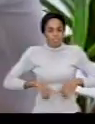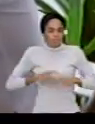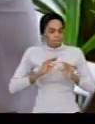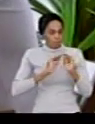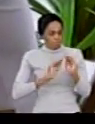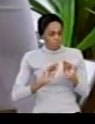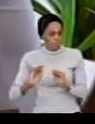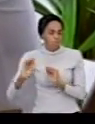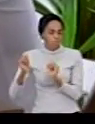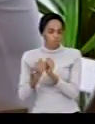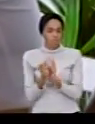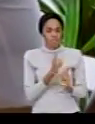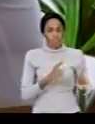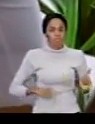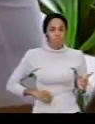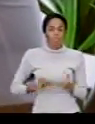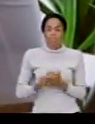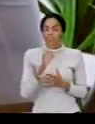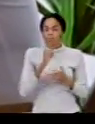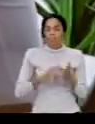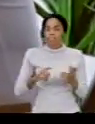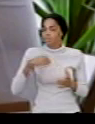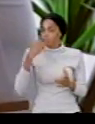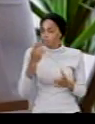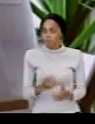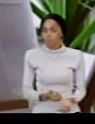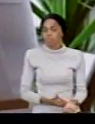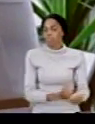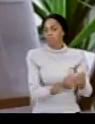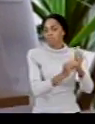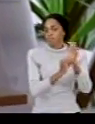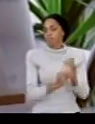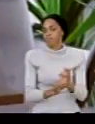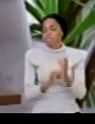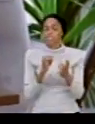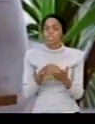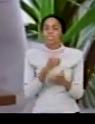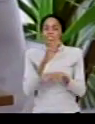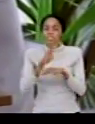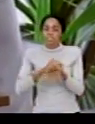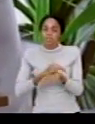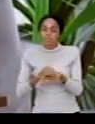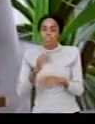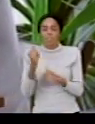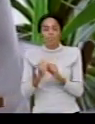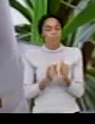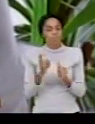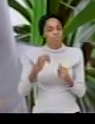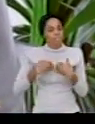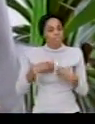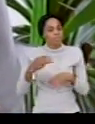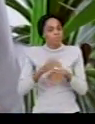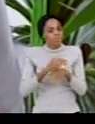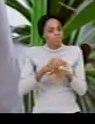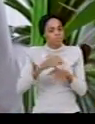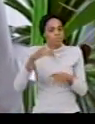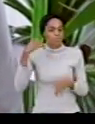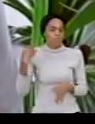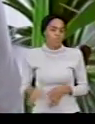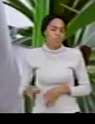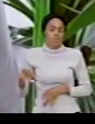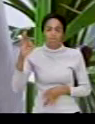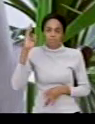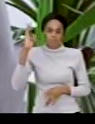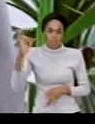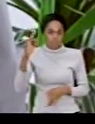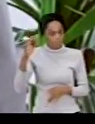call visitation and follow-up. And it's a ministry. Everyone that has the ministry of evangelism must also have the